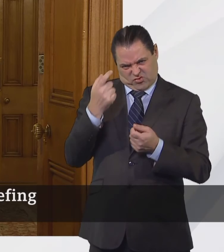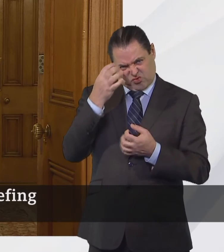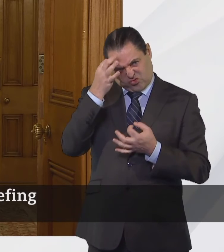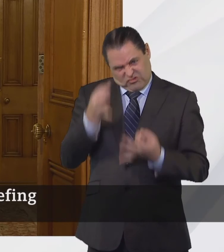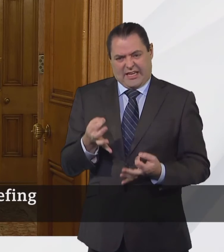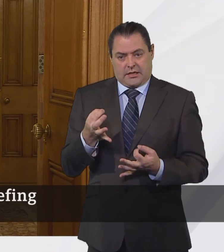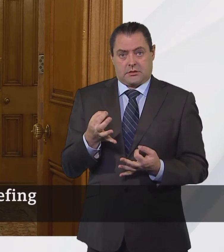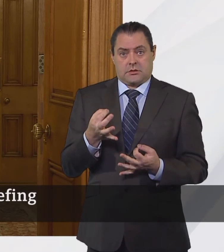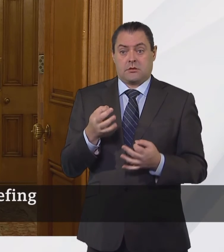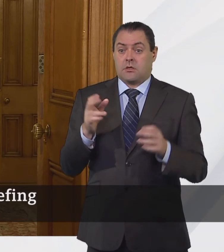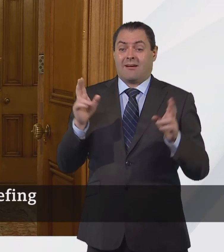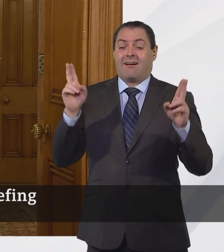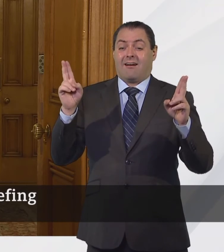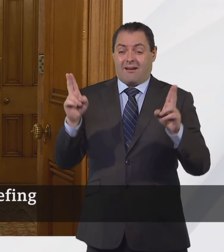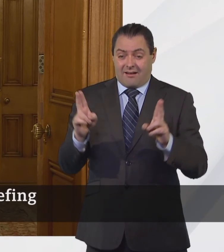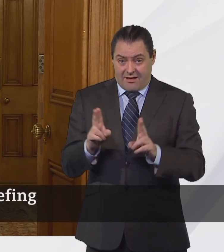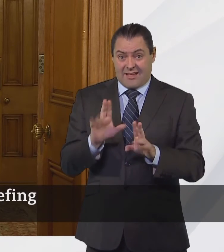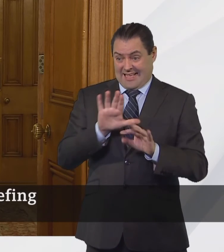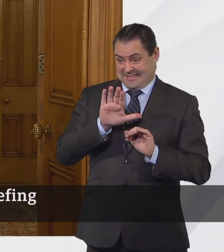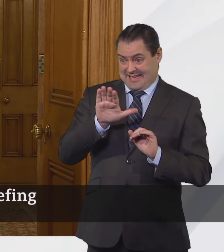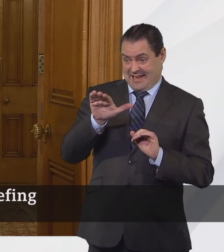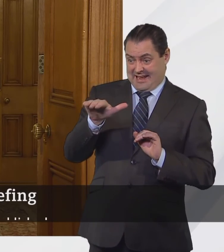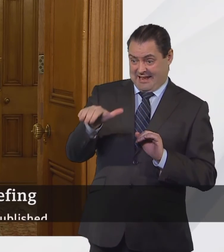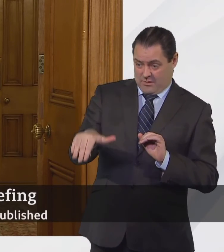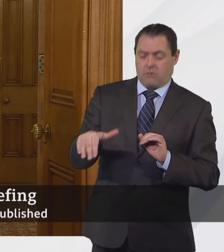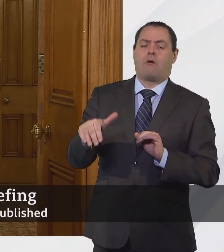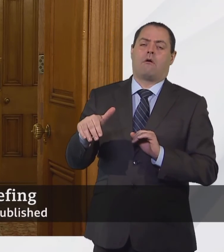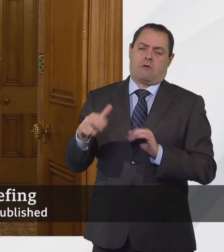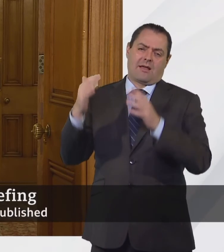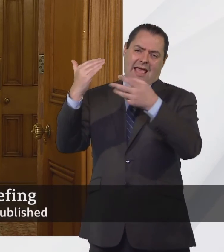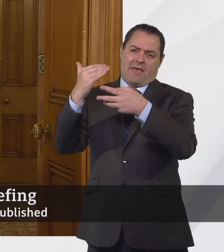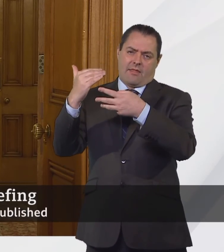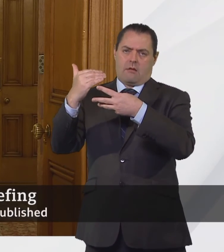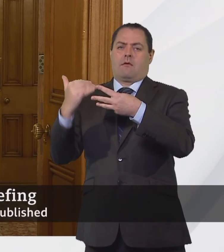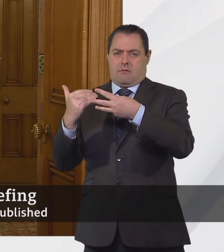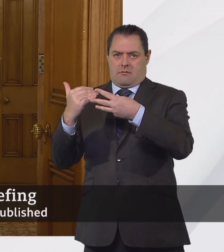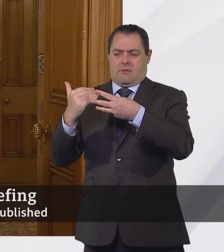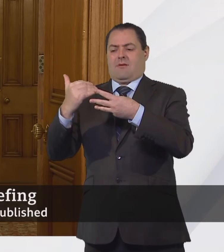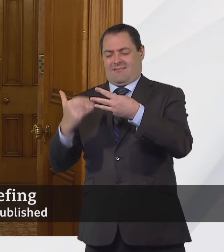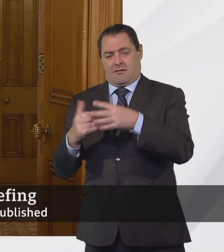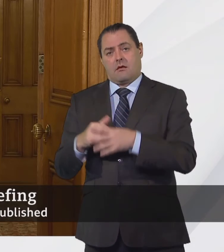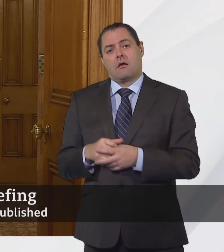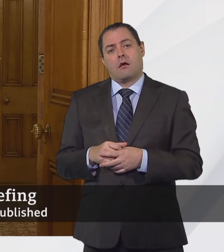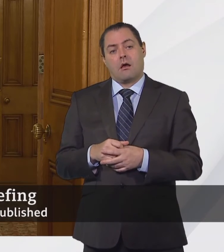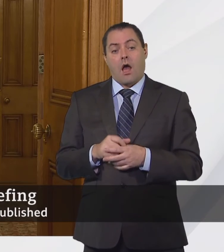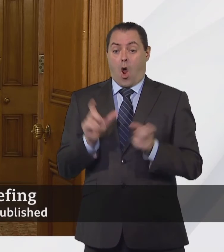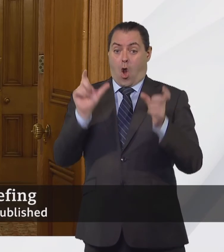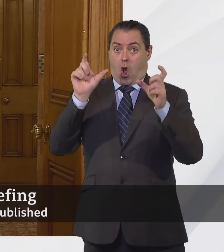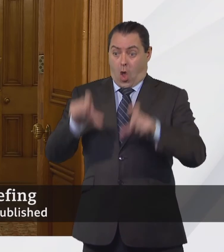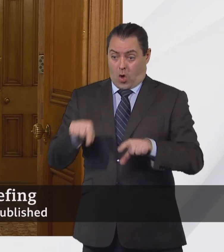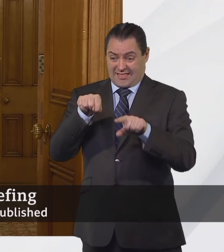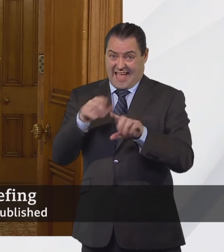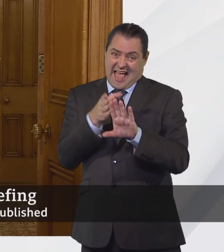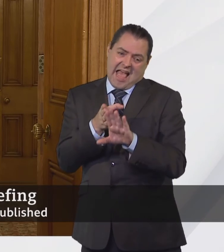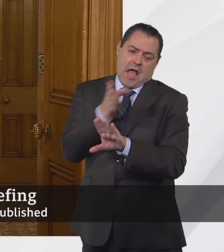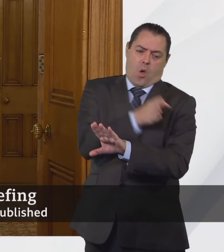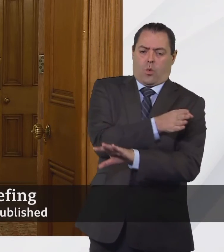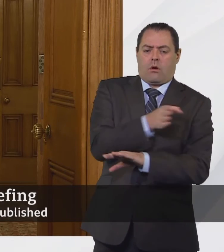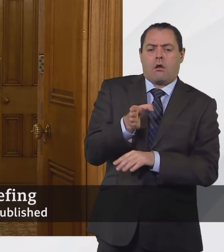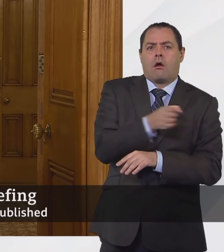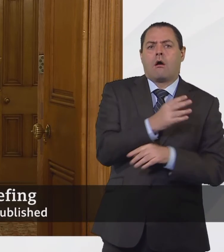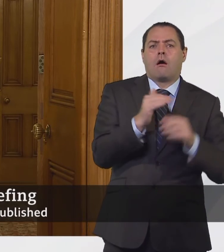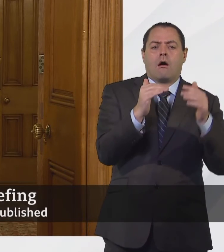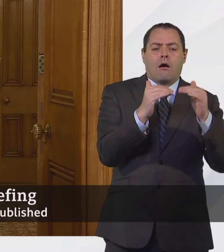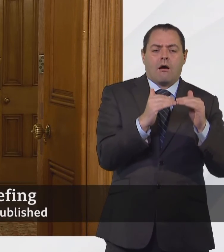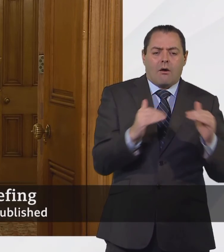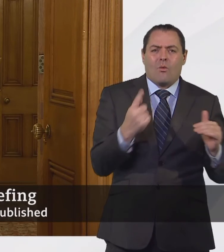While the previous tiers slowed the spread of the virus, they were never quite enough to cut the reproduction rate of the disease,